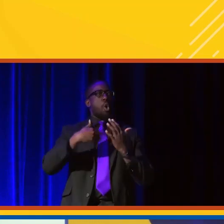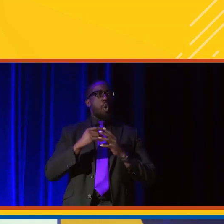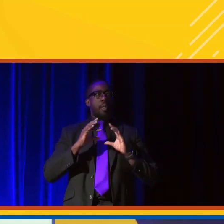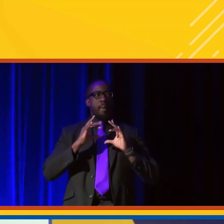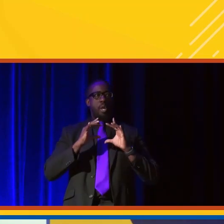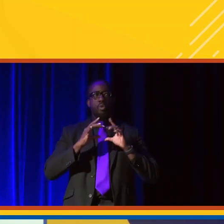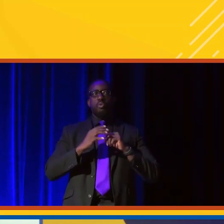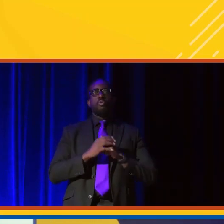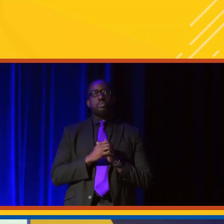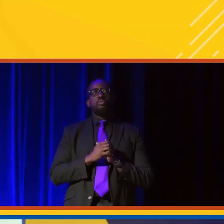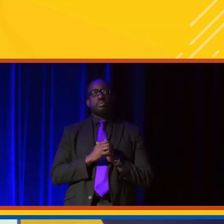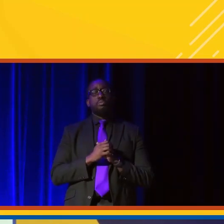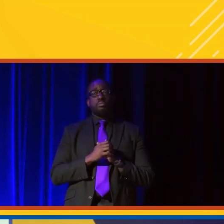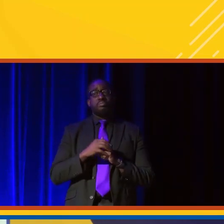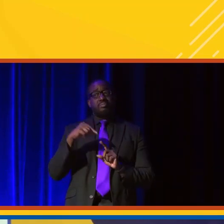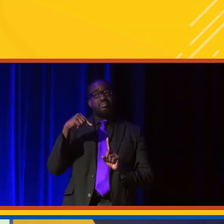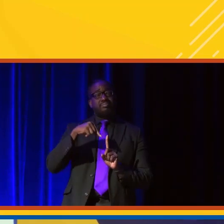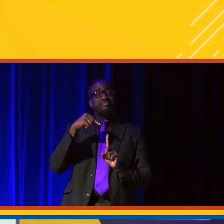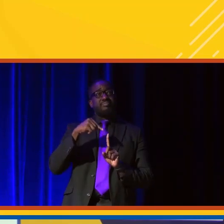being the solvent.